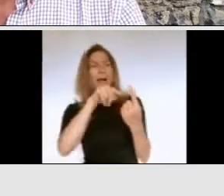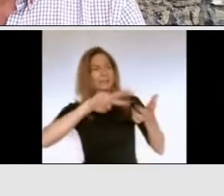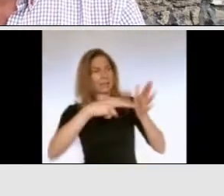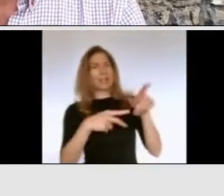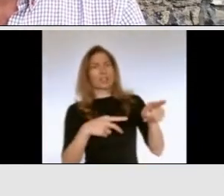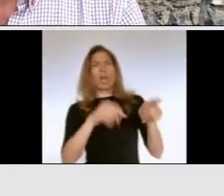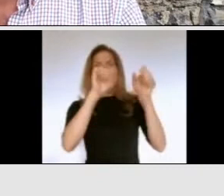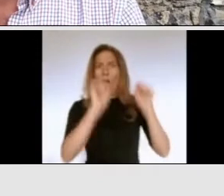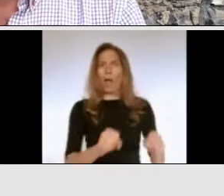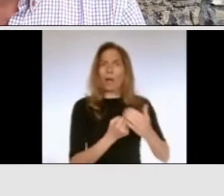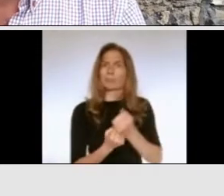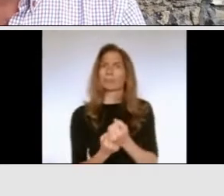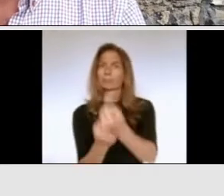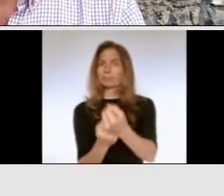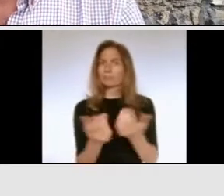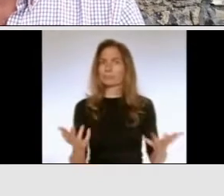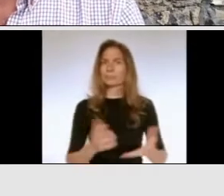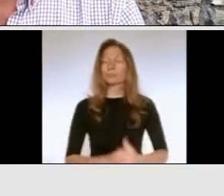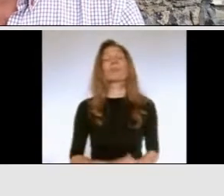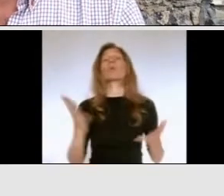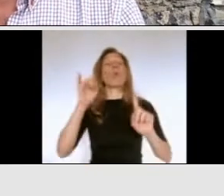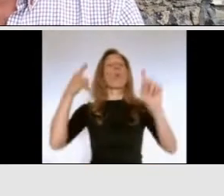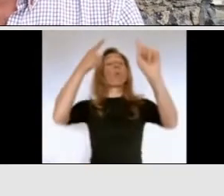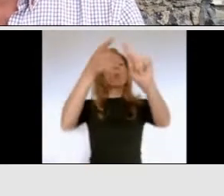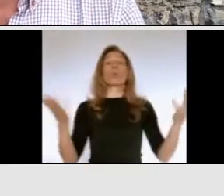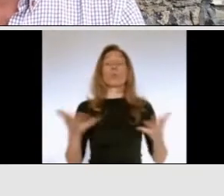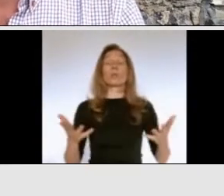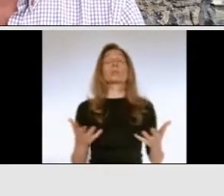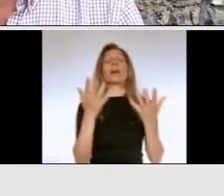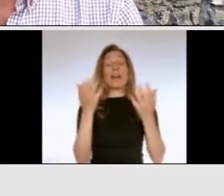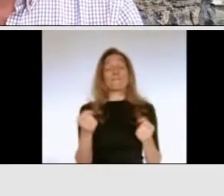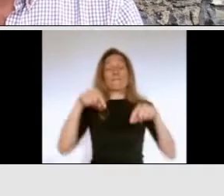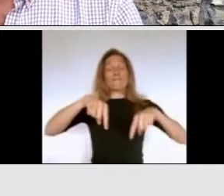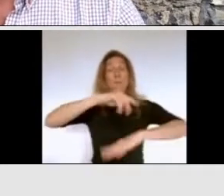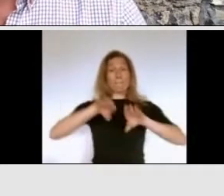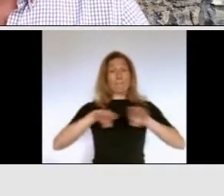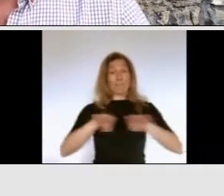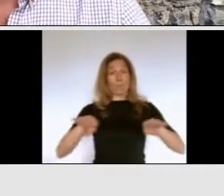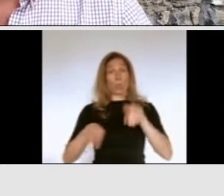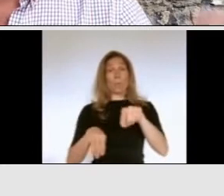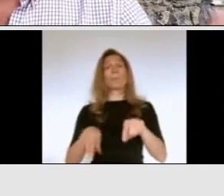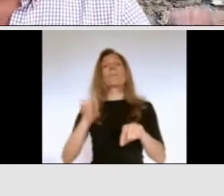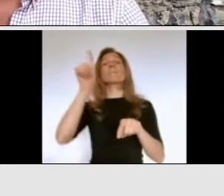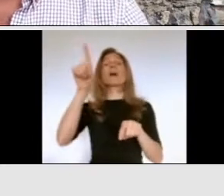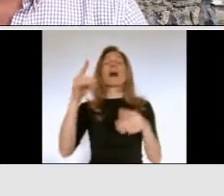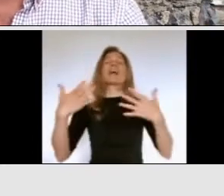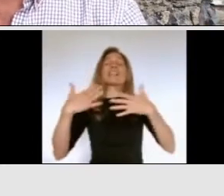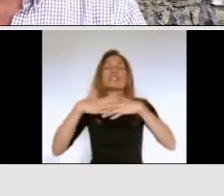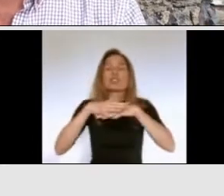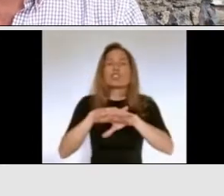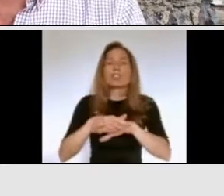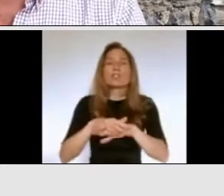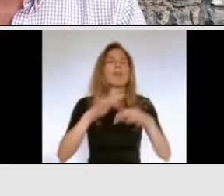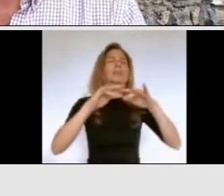So part of that mission, if you like, is to develop an integrated care platform, which means that we can bring together lots